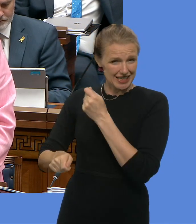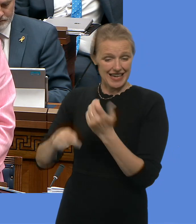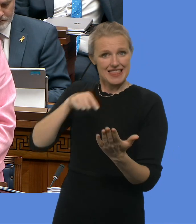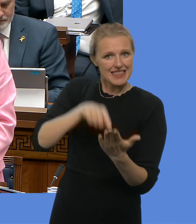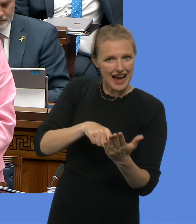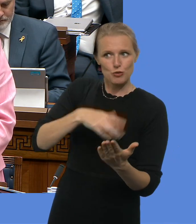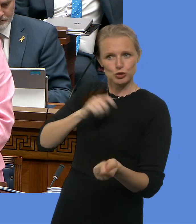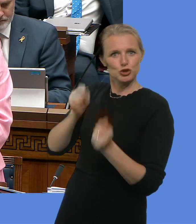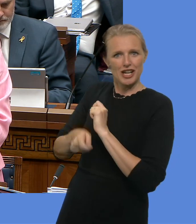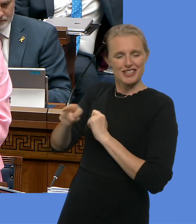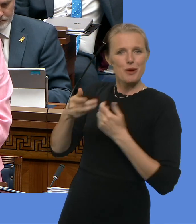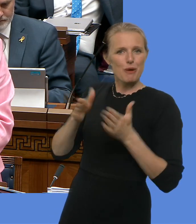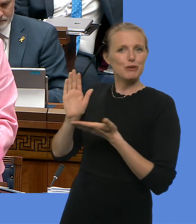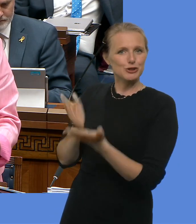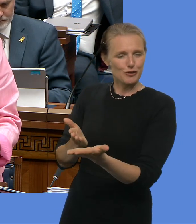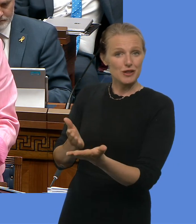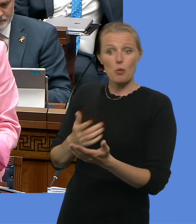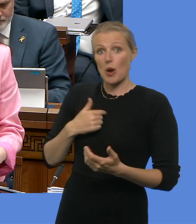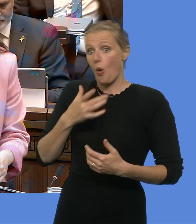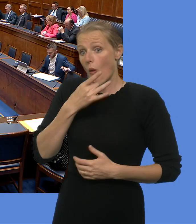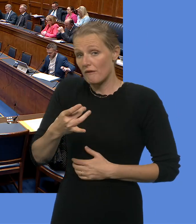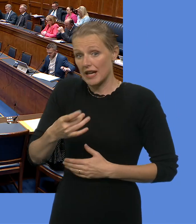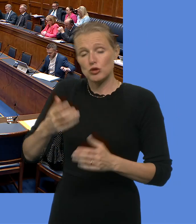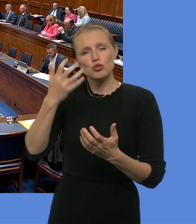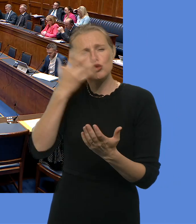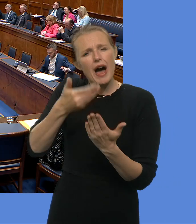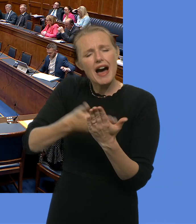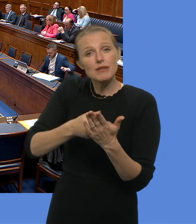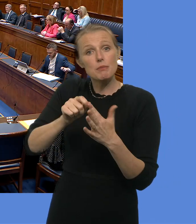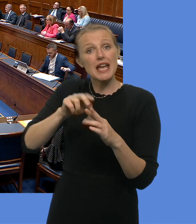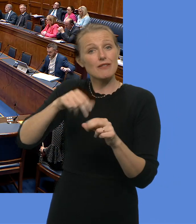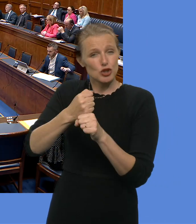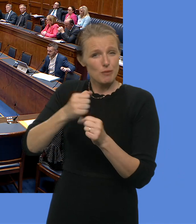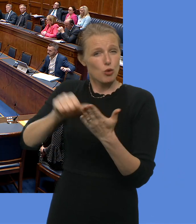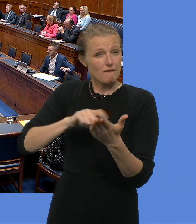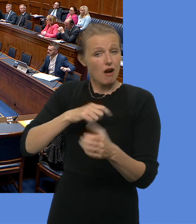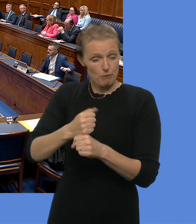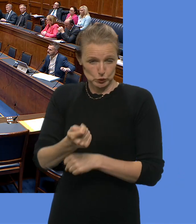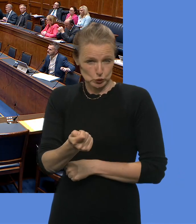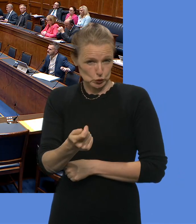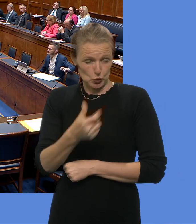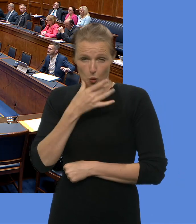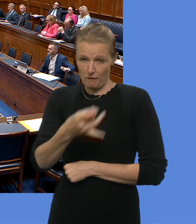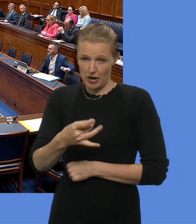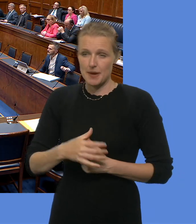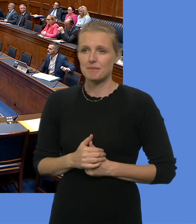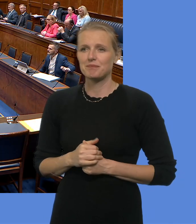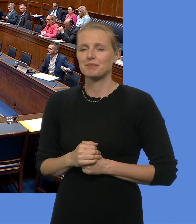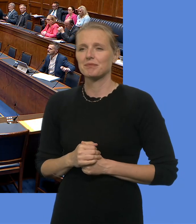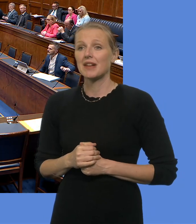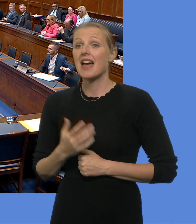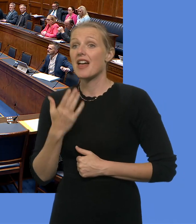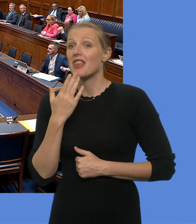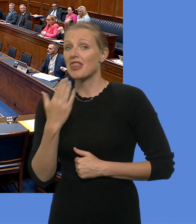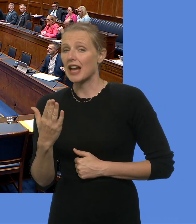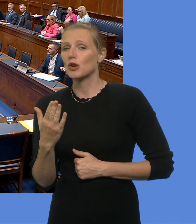bring forward a draft programme for government as soon as possible. Matthew Till. Thank you, Mr. Speaker. We could spend all day talking about your